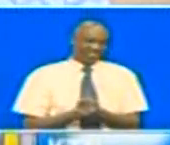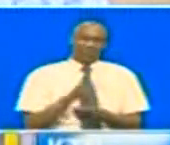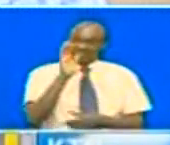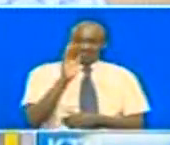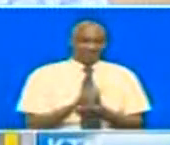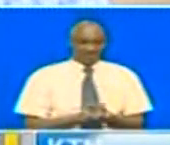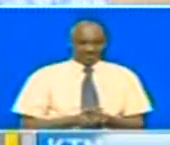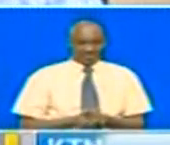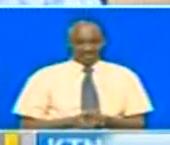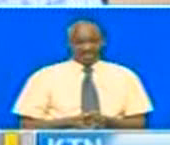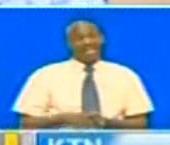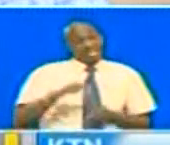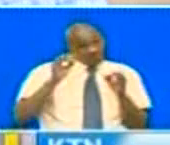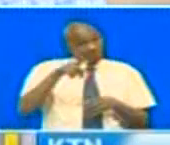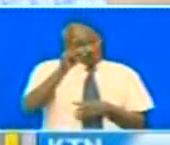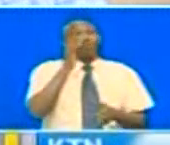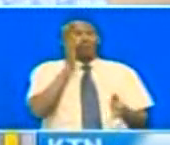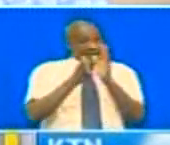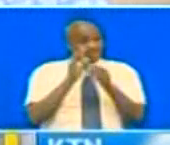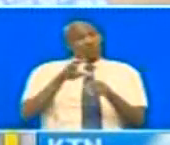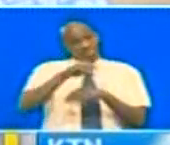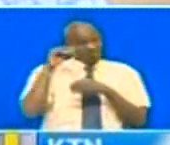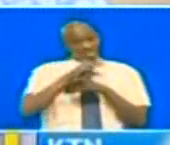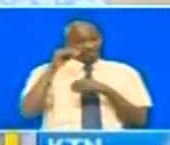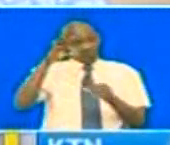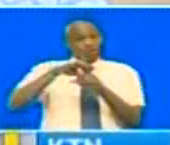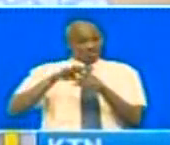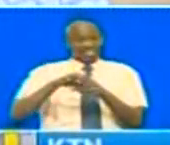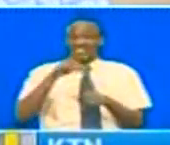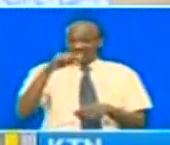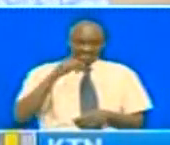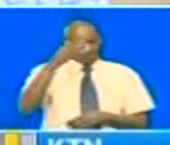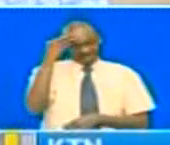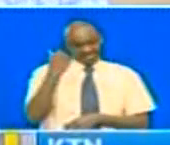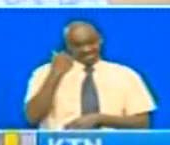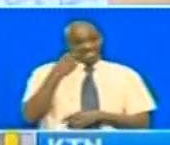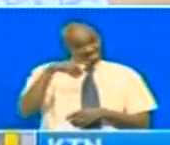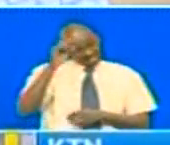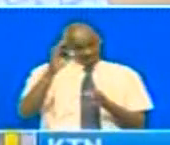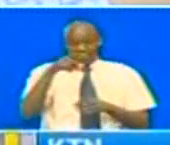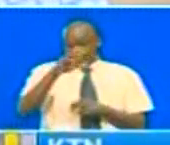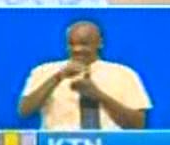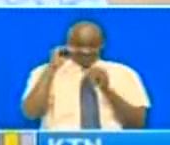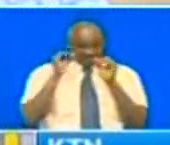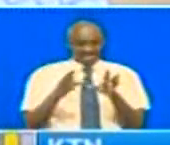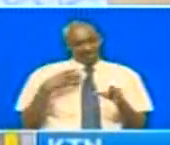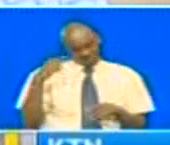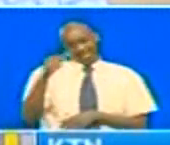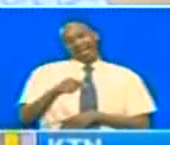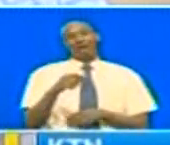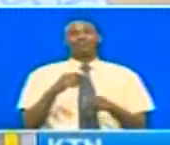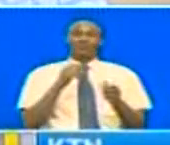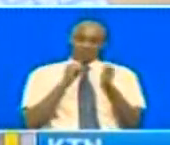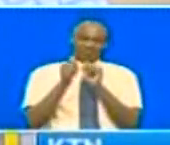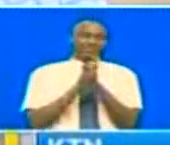Unless they're planning to rig, then they could tell us to forget it. If it is an election, they cannot tell us to forget it.